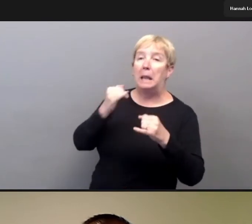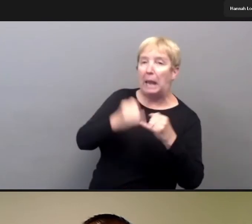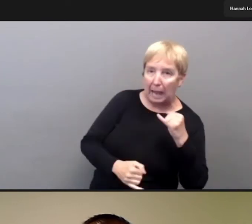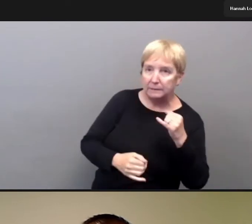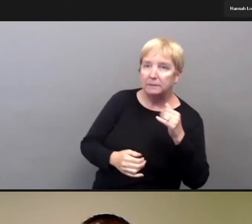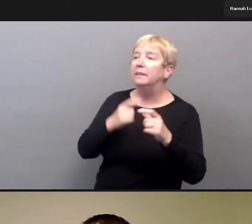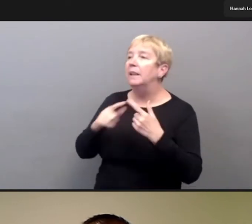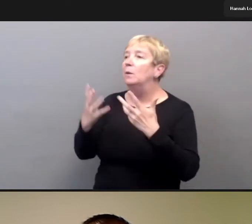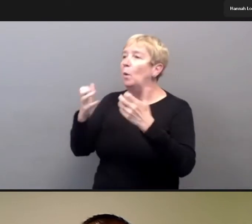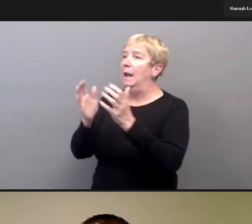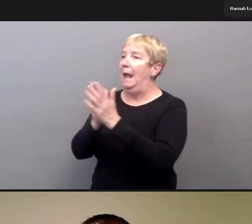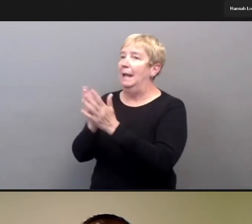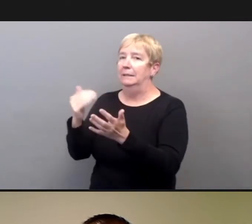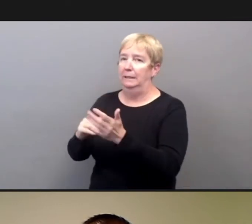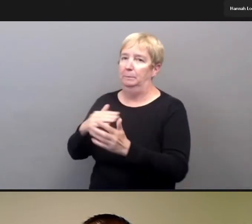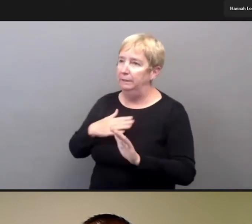hand.